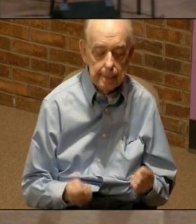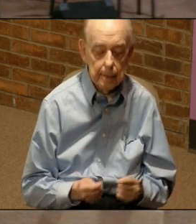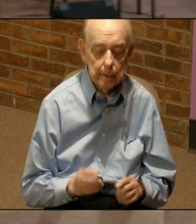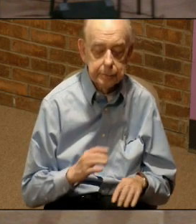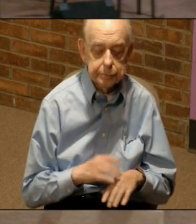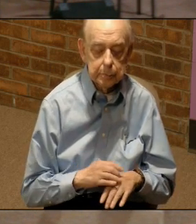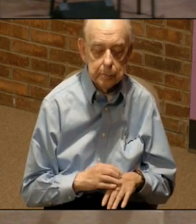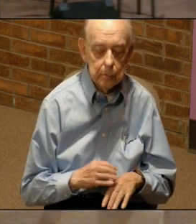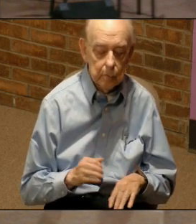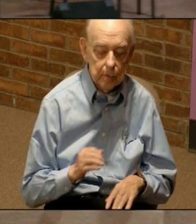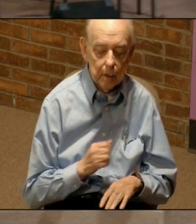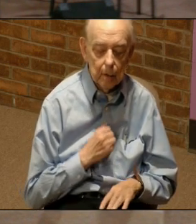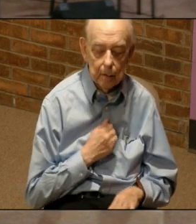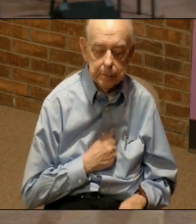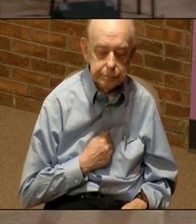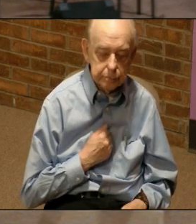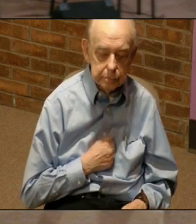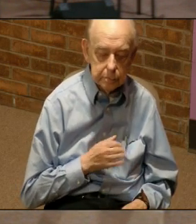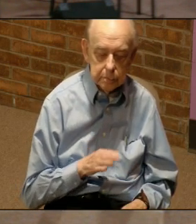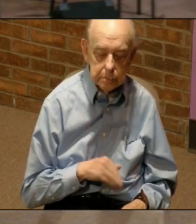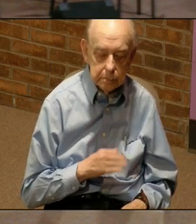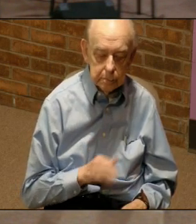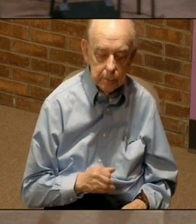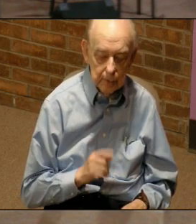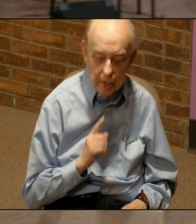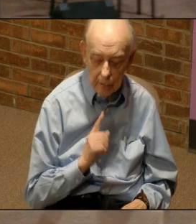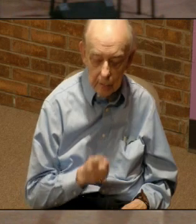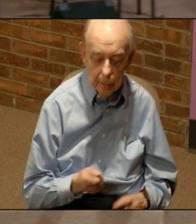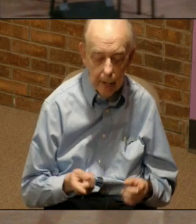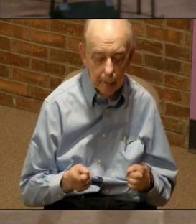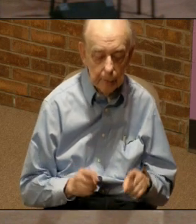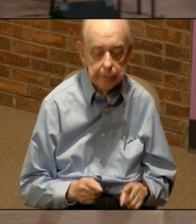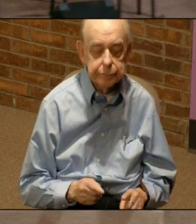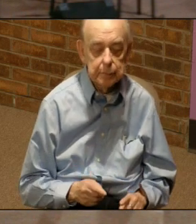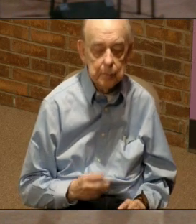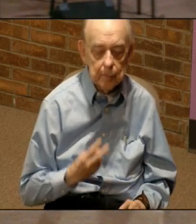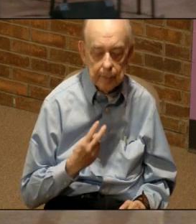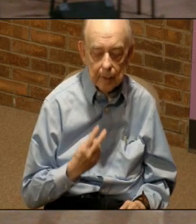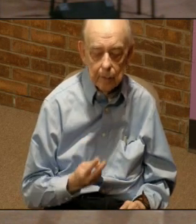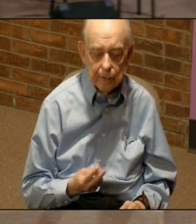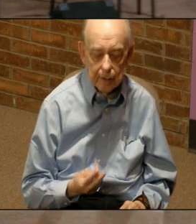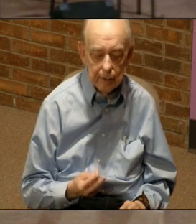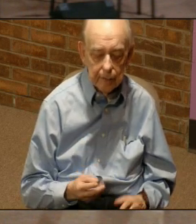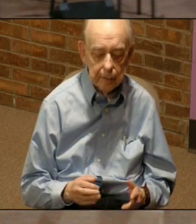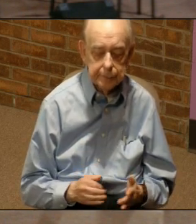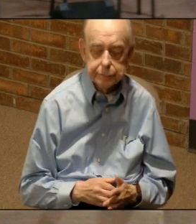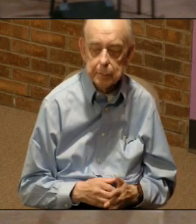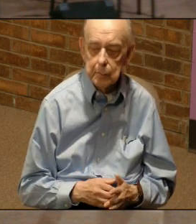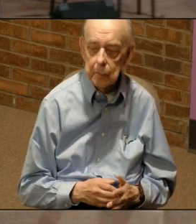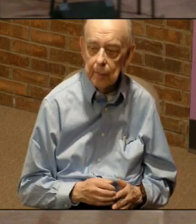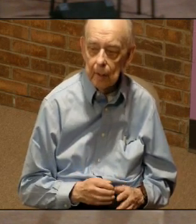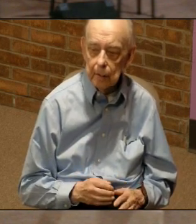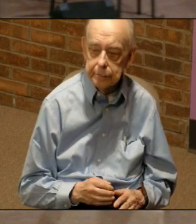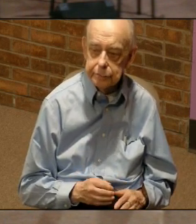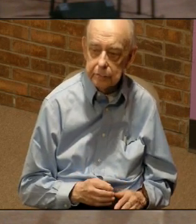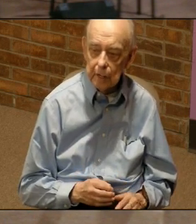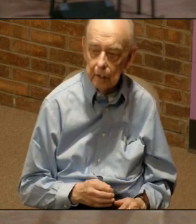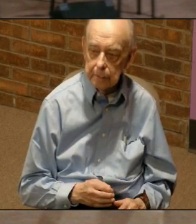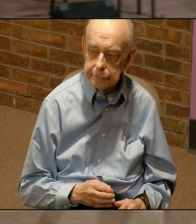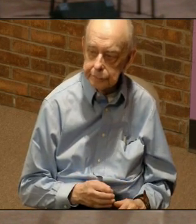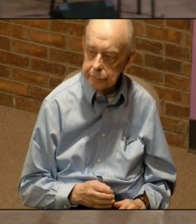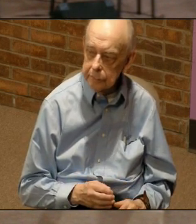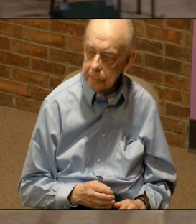earth will mourn over him, so it is to be." So when you begin to look at this, and we'll talk about this a little bit